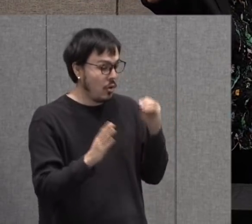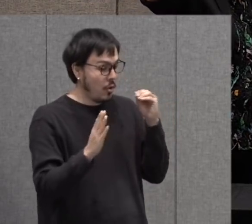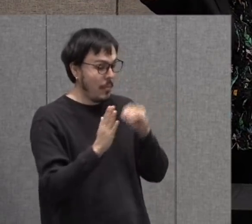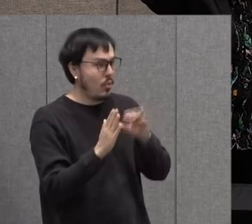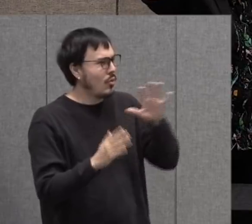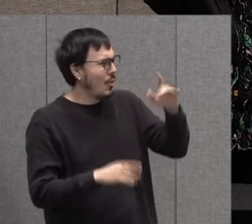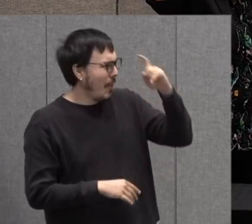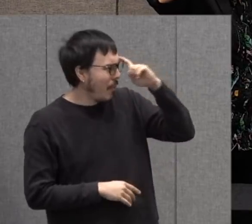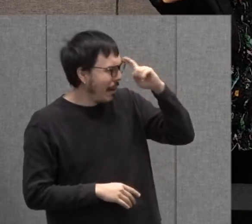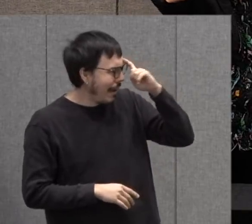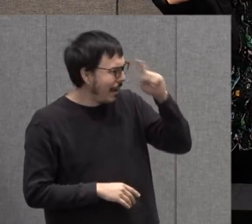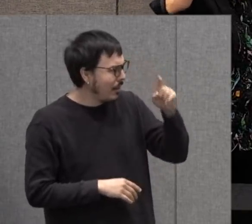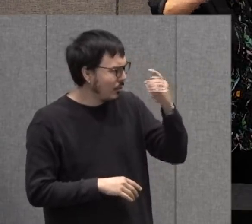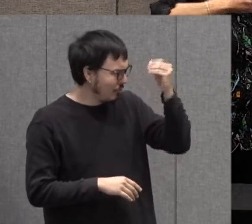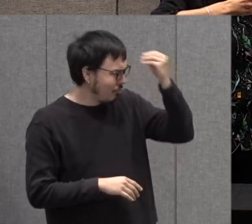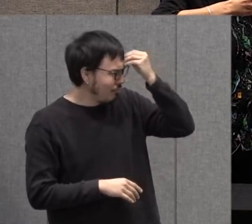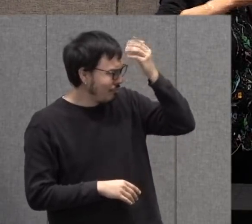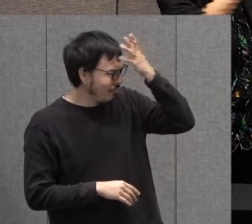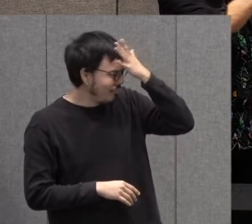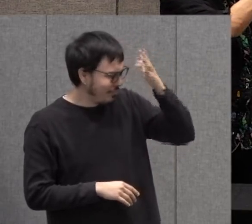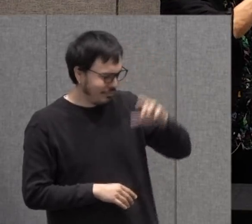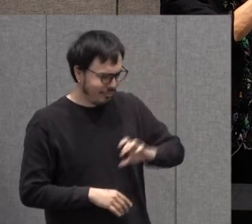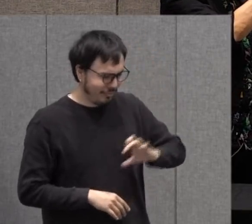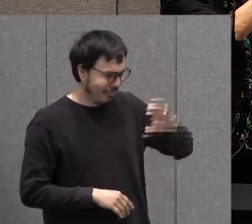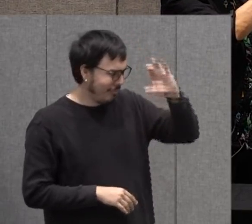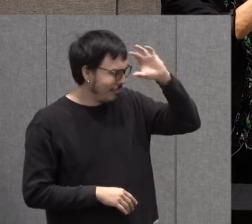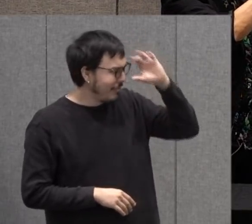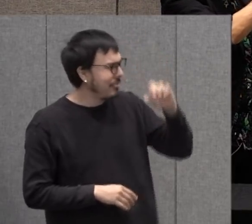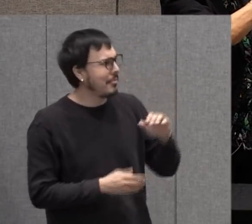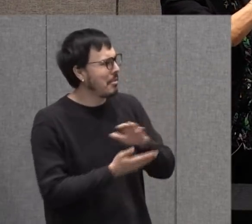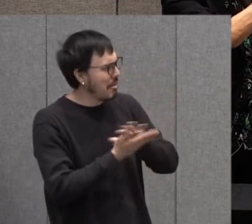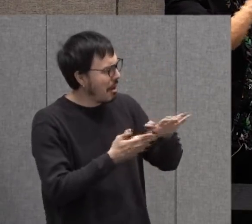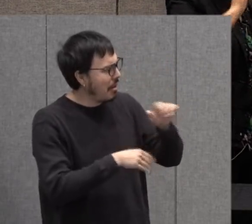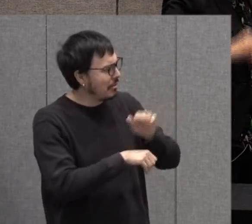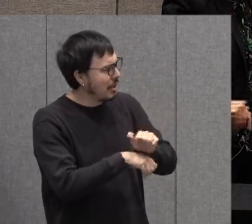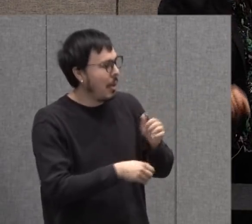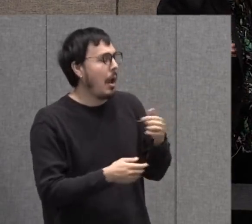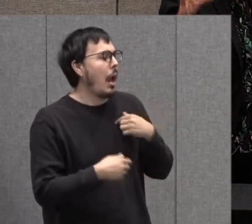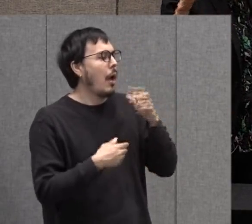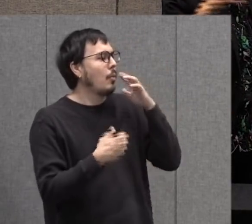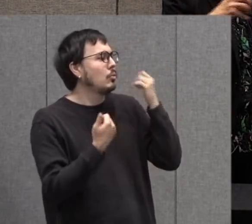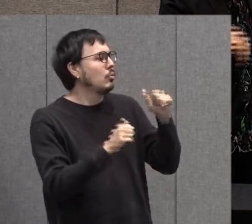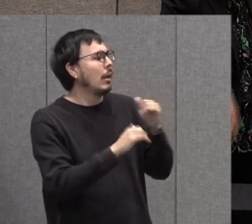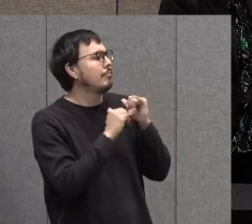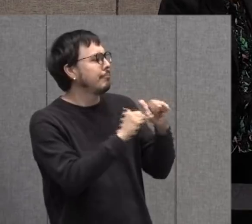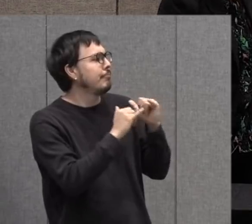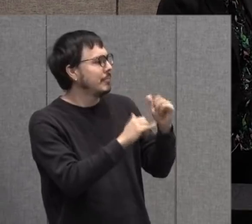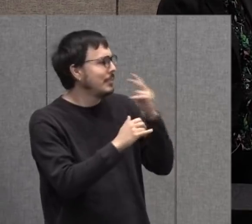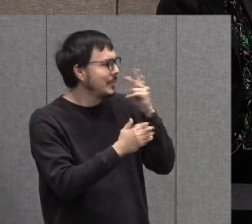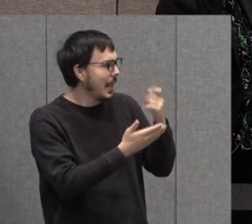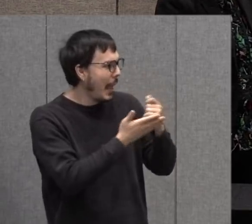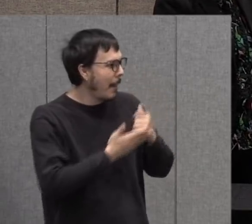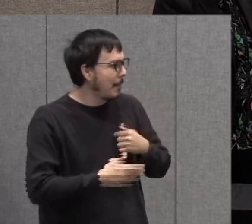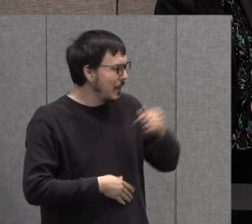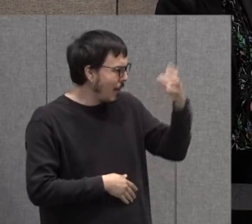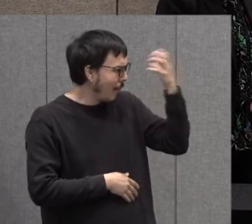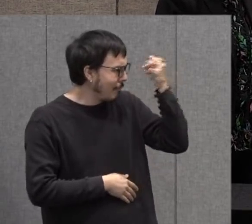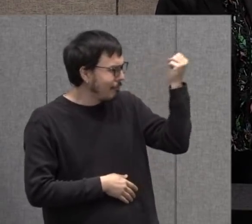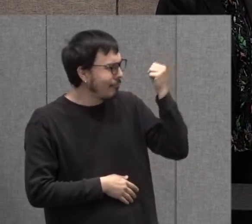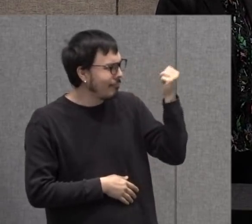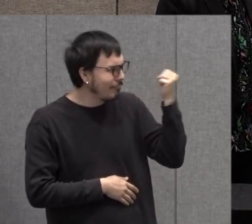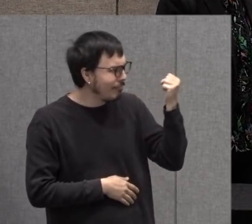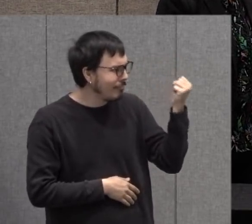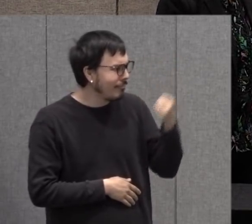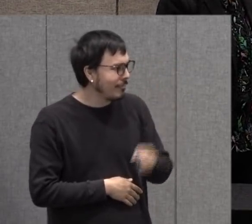your brain. I loved that. I'm going to try that strategy and see if that helps me hold the number in my head, okay? Okay, great.